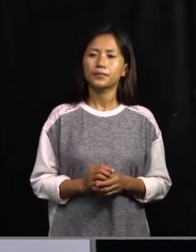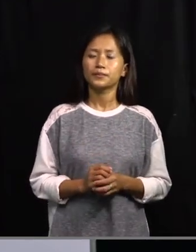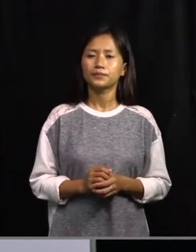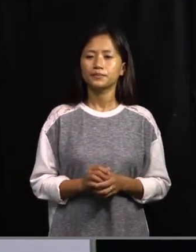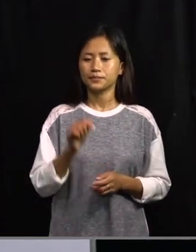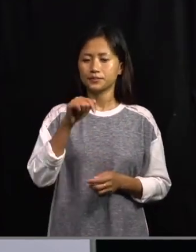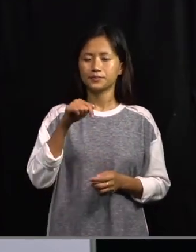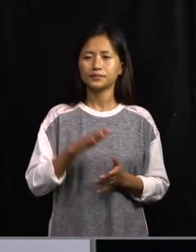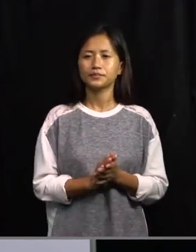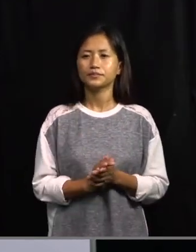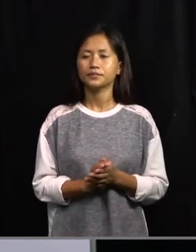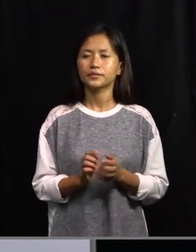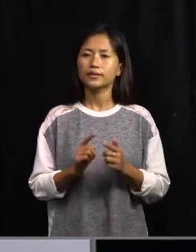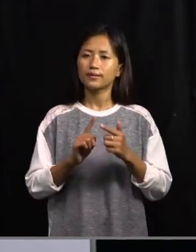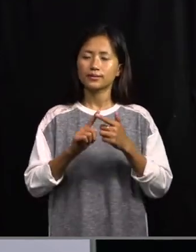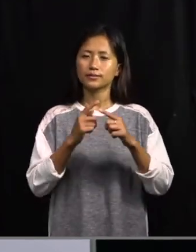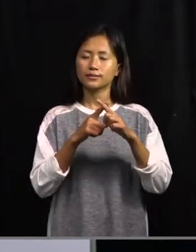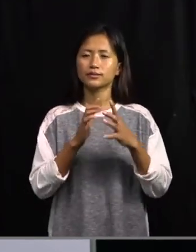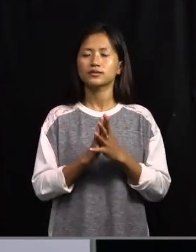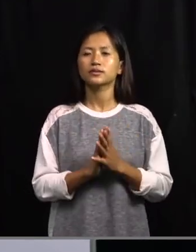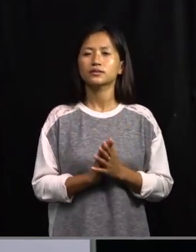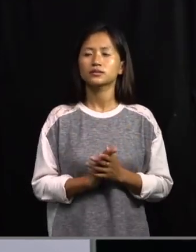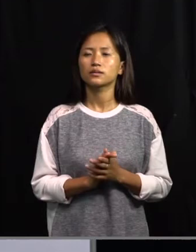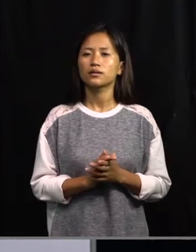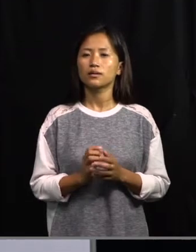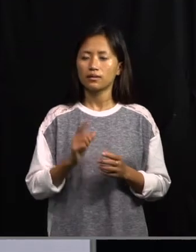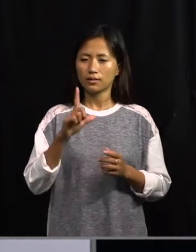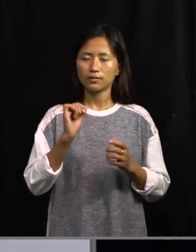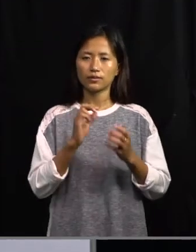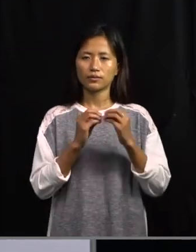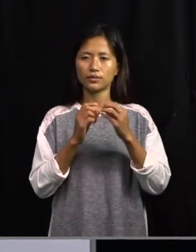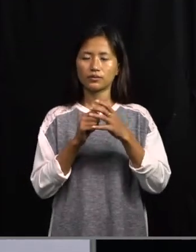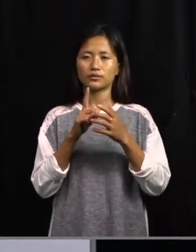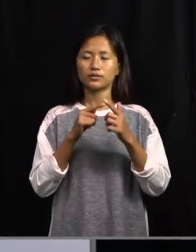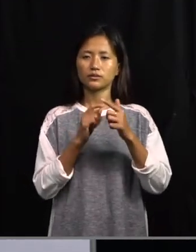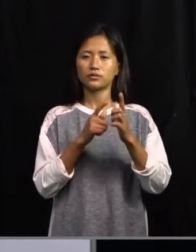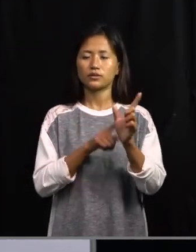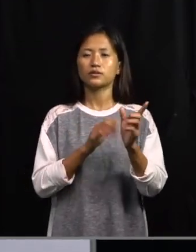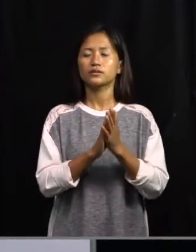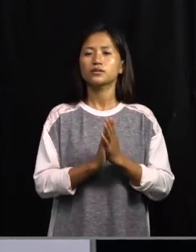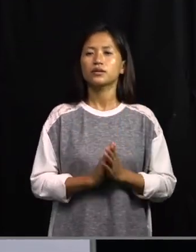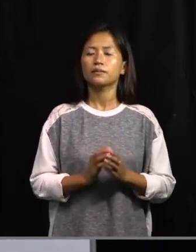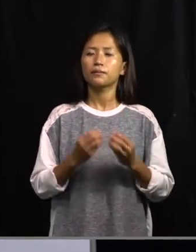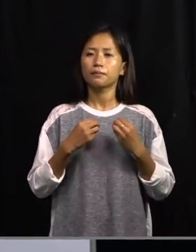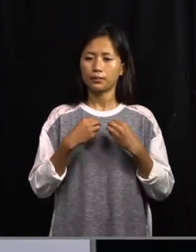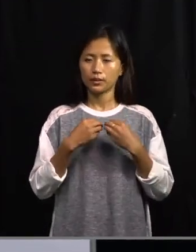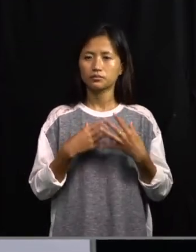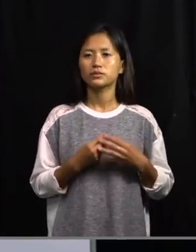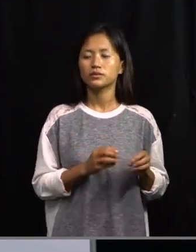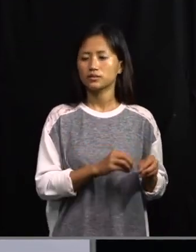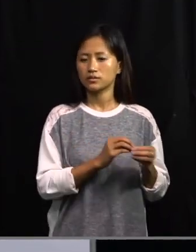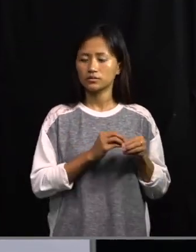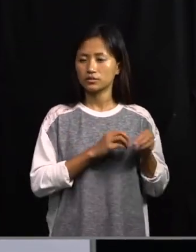this excise tax, the liability is on me, but I can shift the burden to the